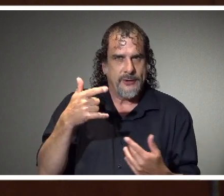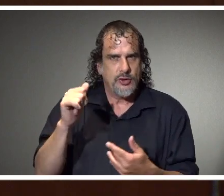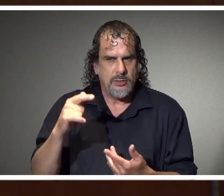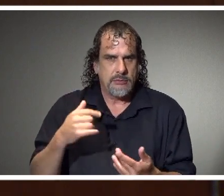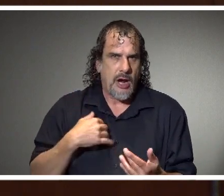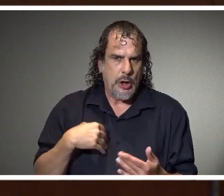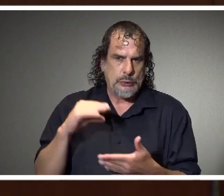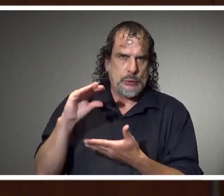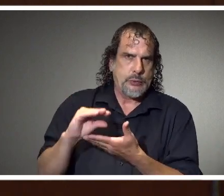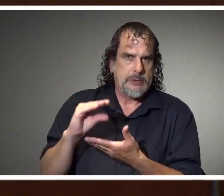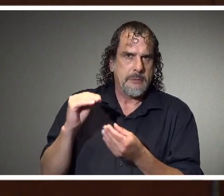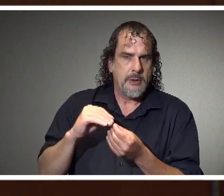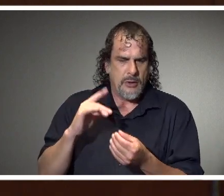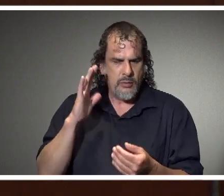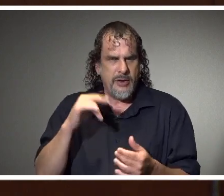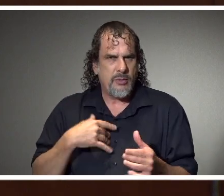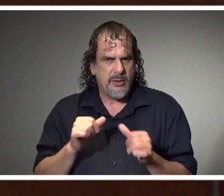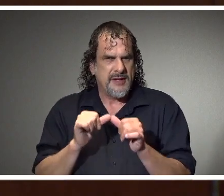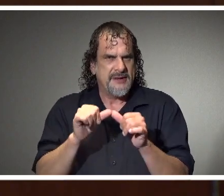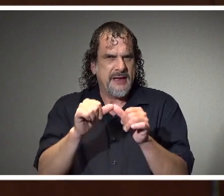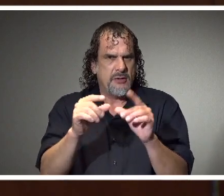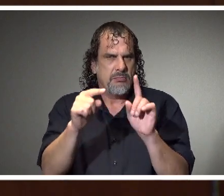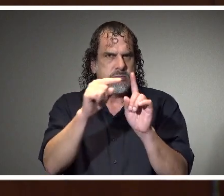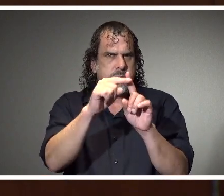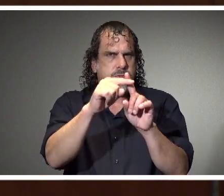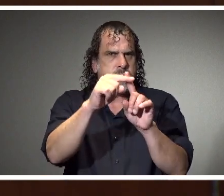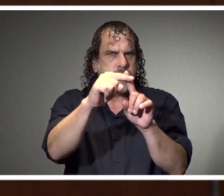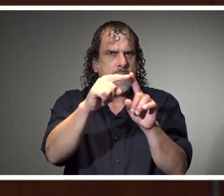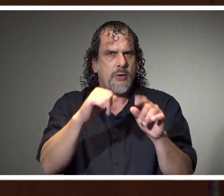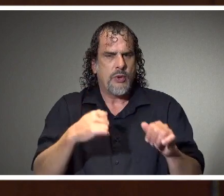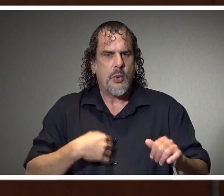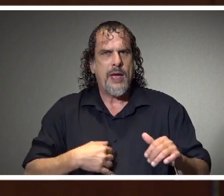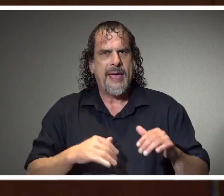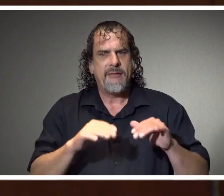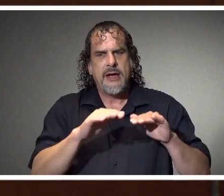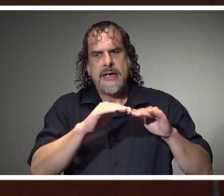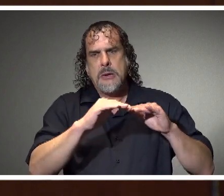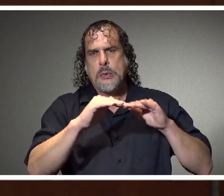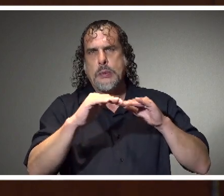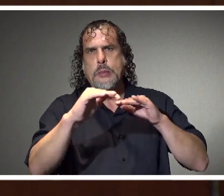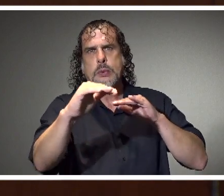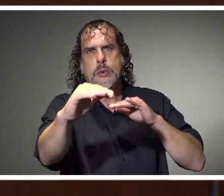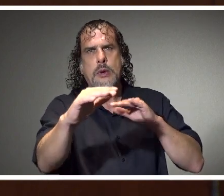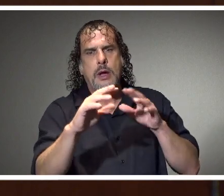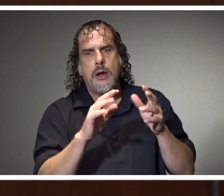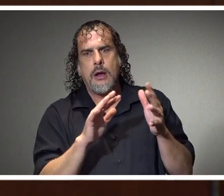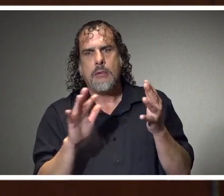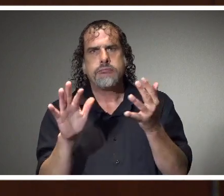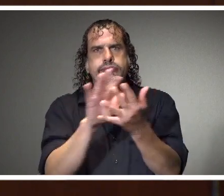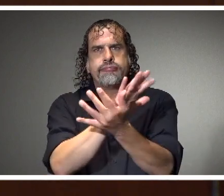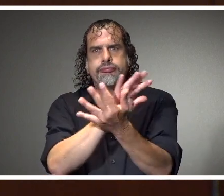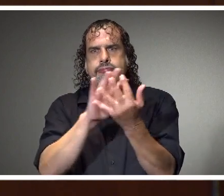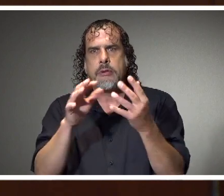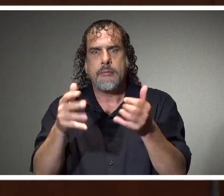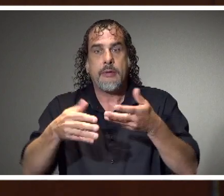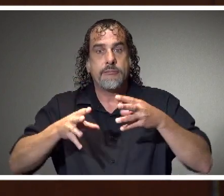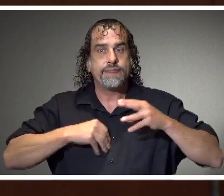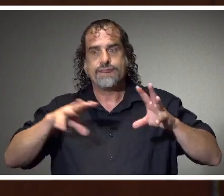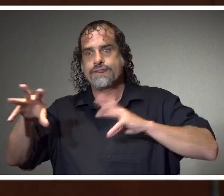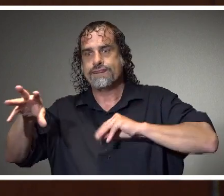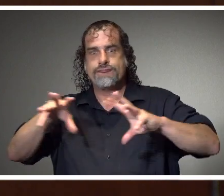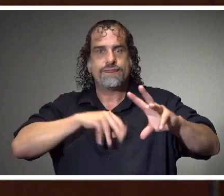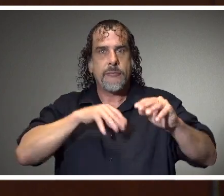We will continue to have cases, and we knew we would. We knew we'd have sort of stable transmission. We continue to have transmission in the community, but we also have several factors